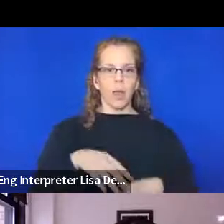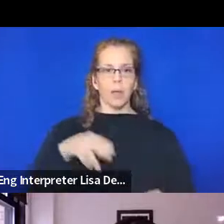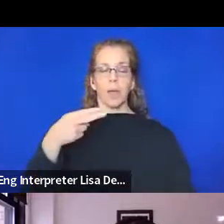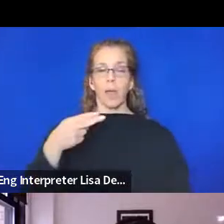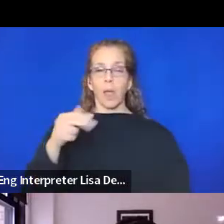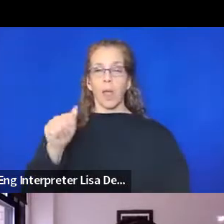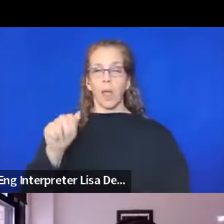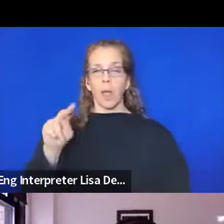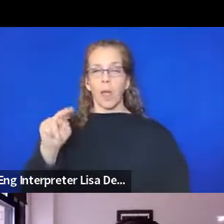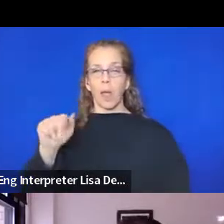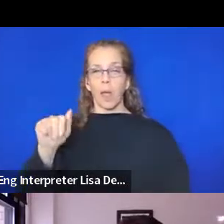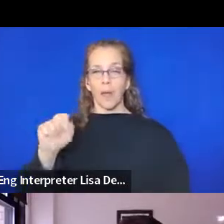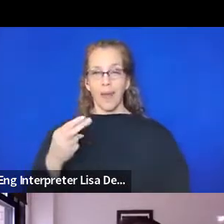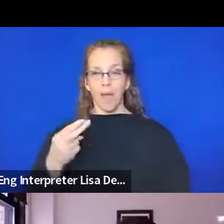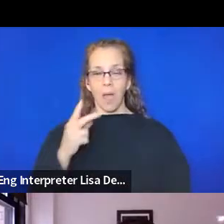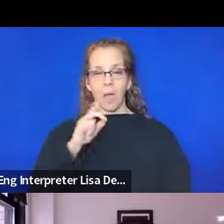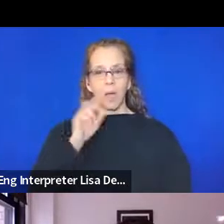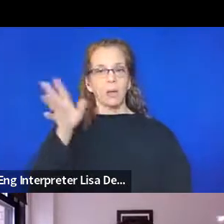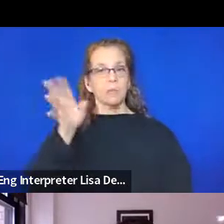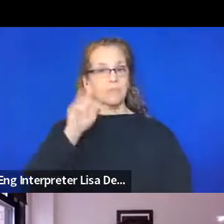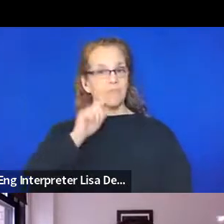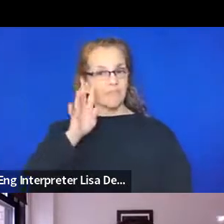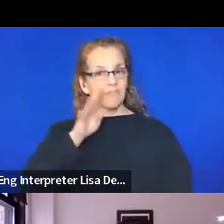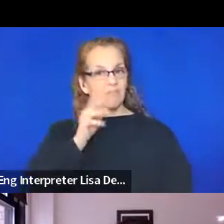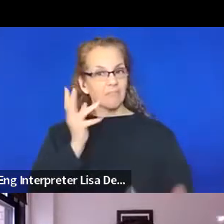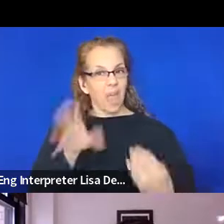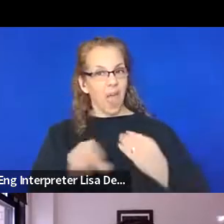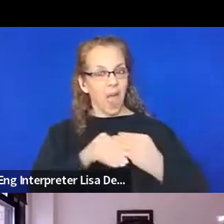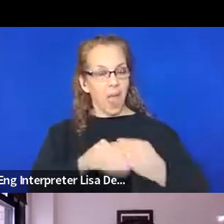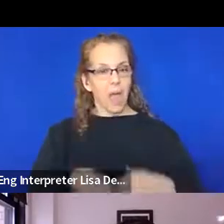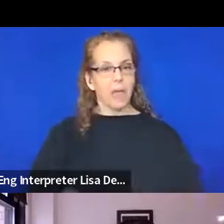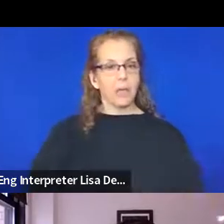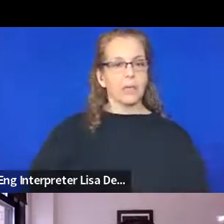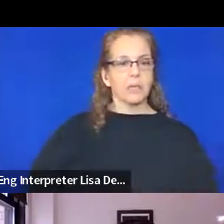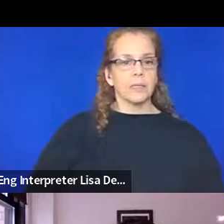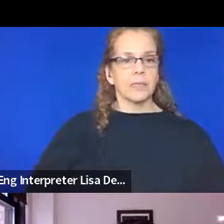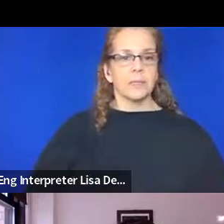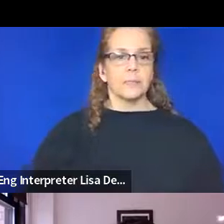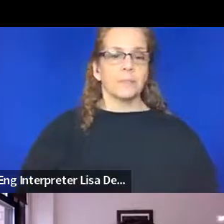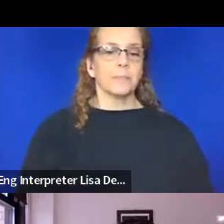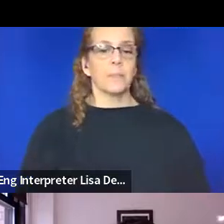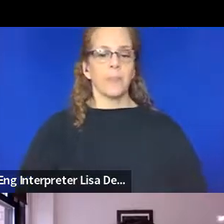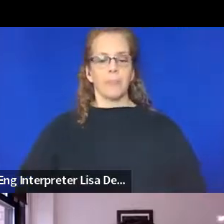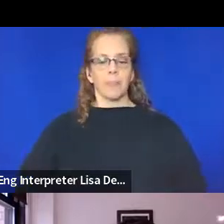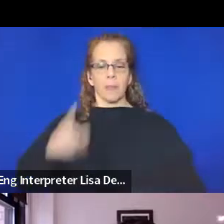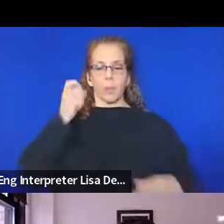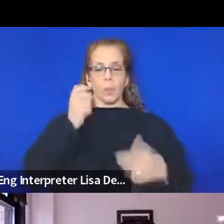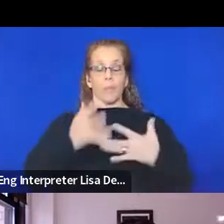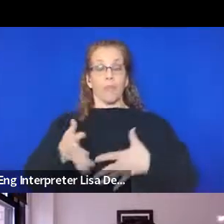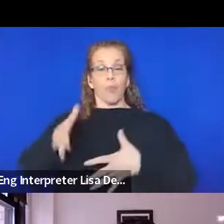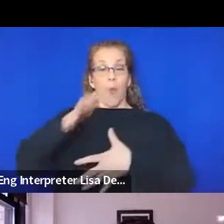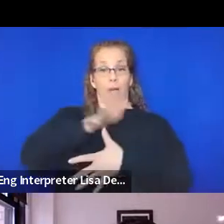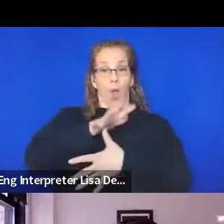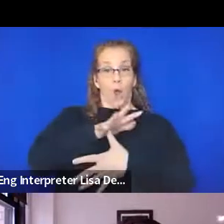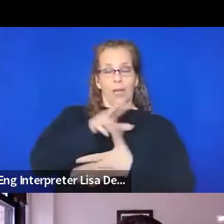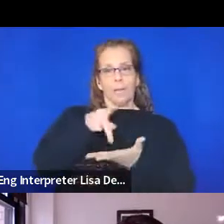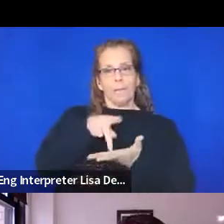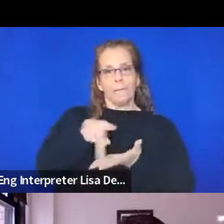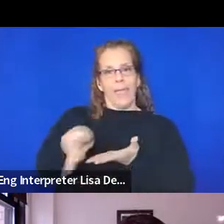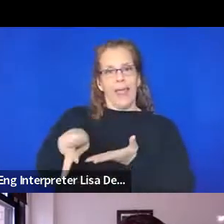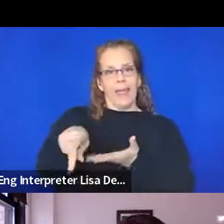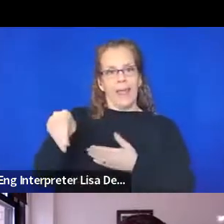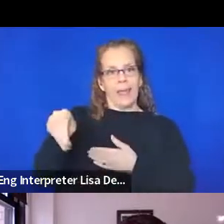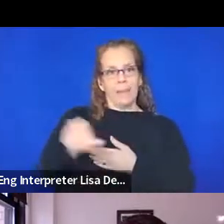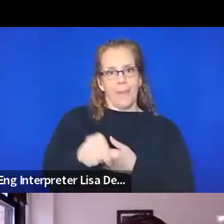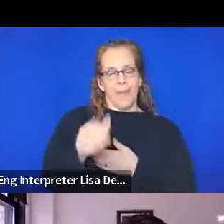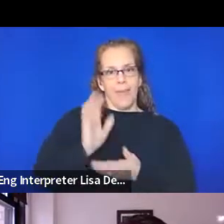speak to that. So by prioritizing compensating our artists as best we can, and then coming up with